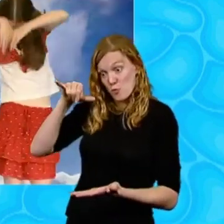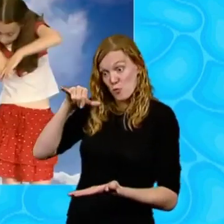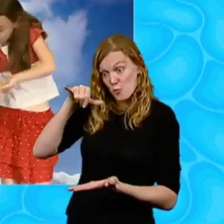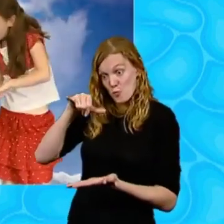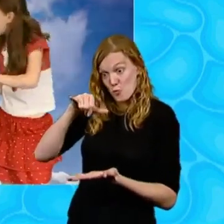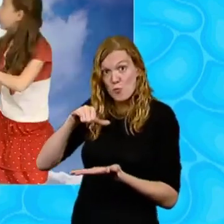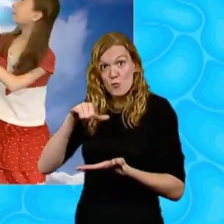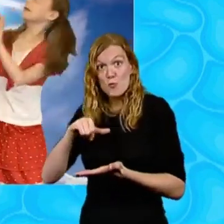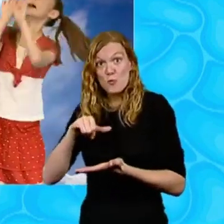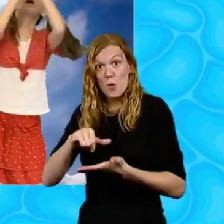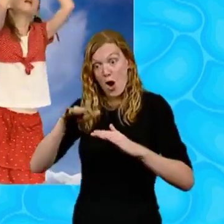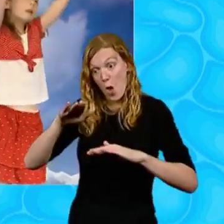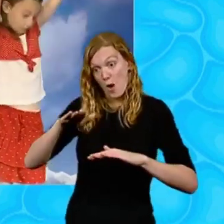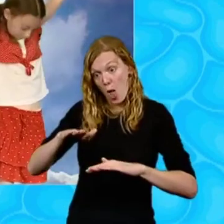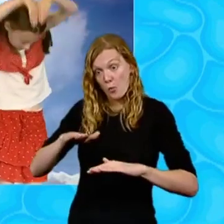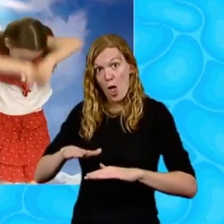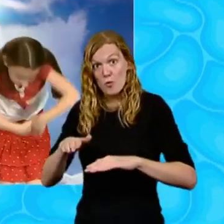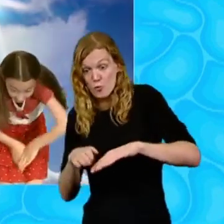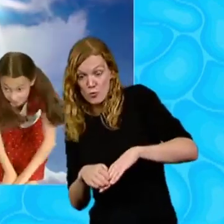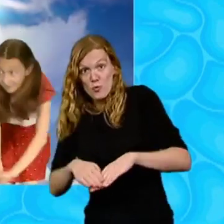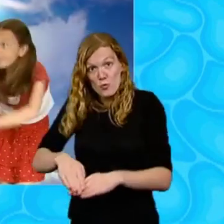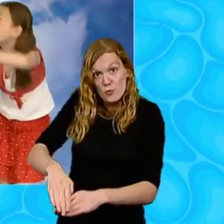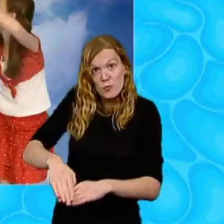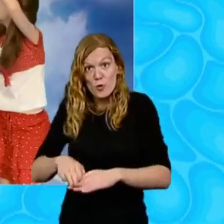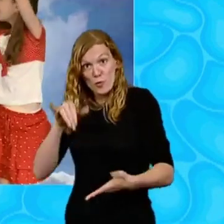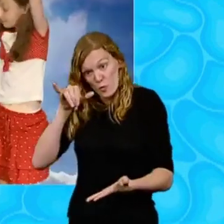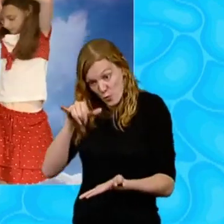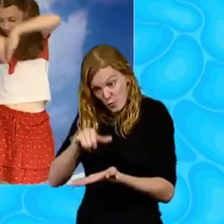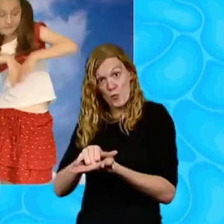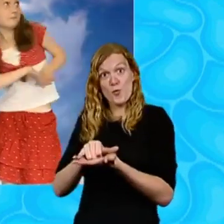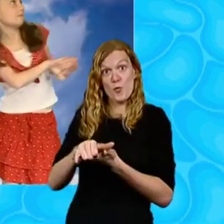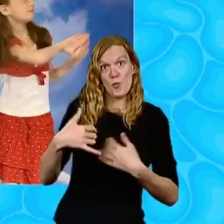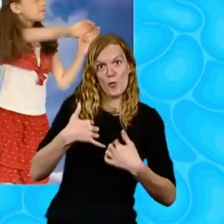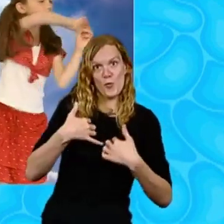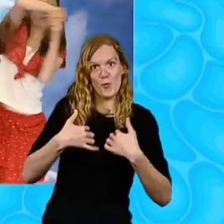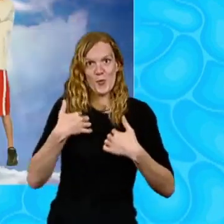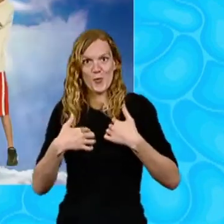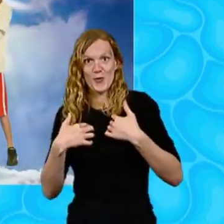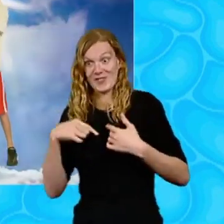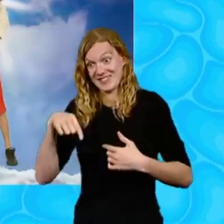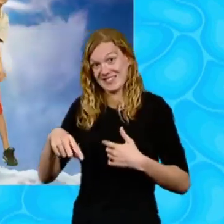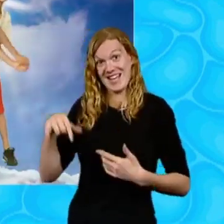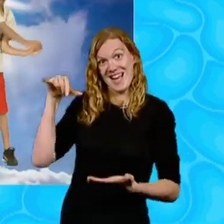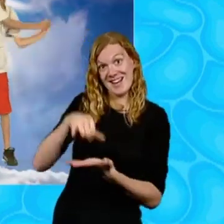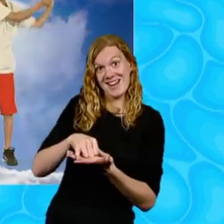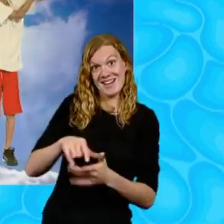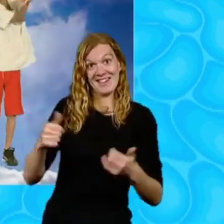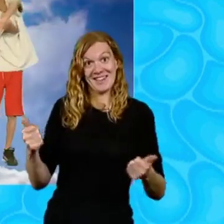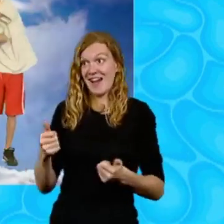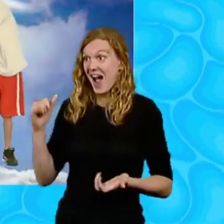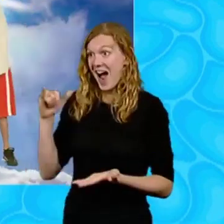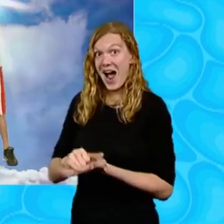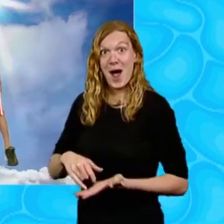Flying low, low, low, past the ground below, 'cause flying's what we